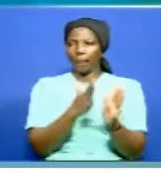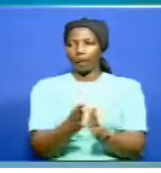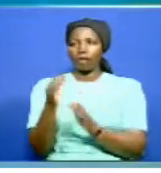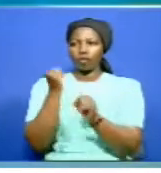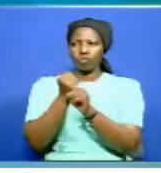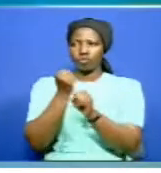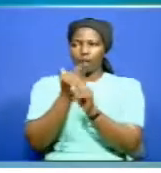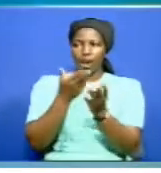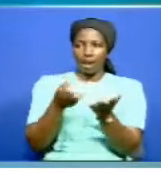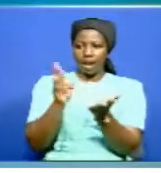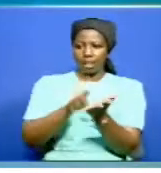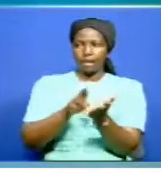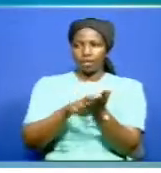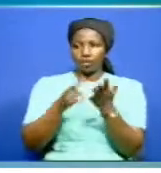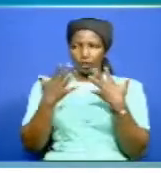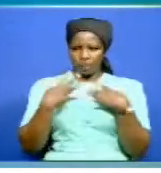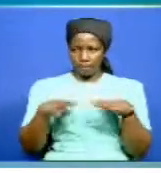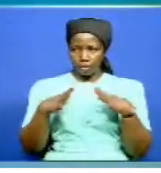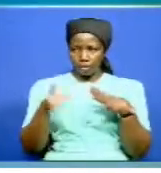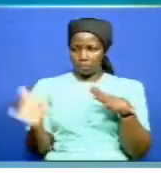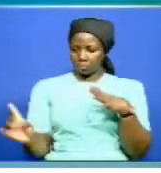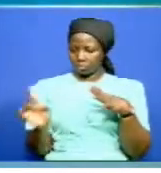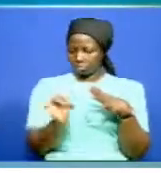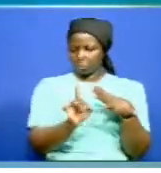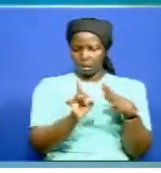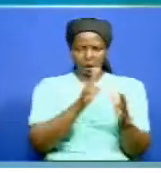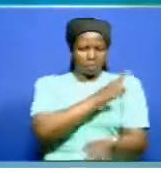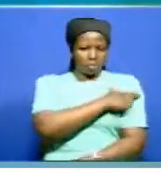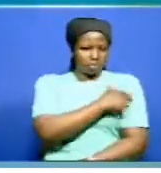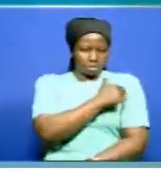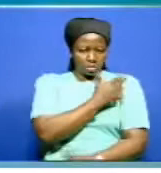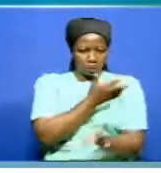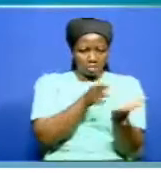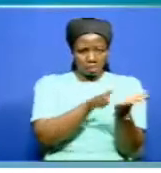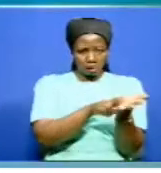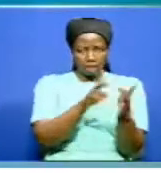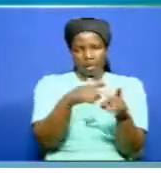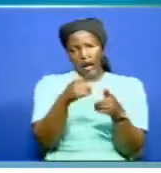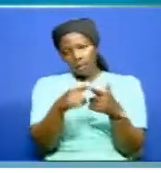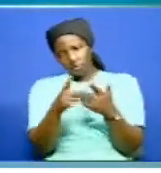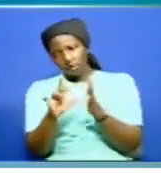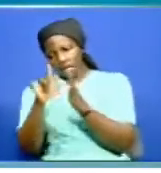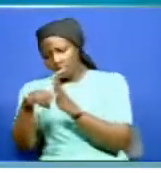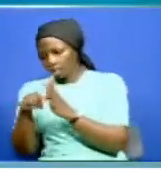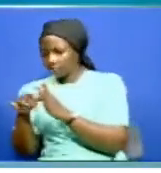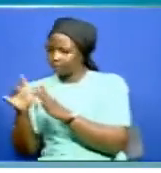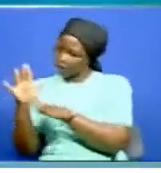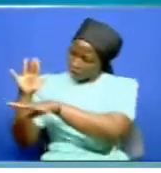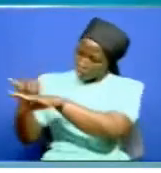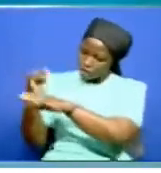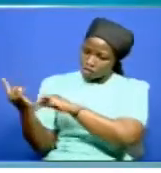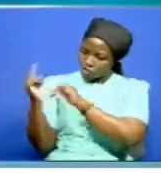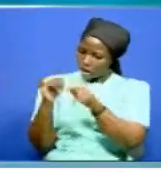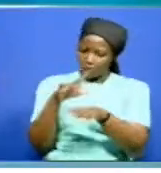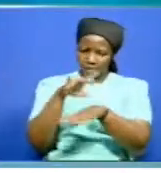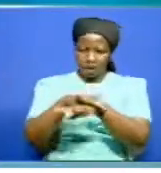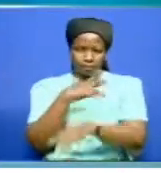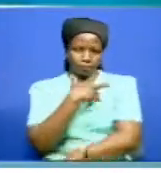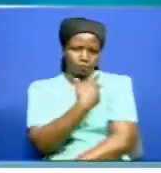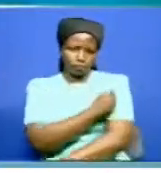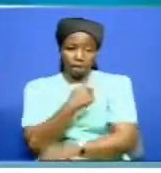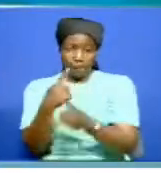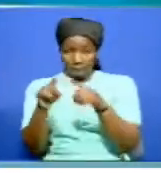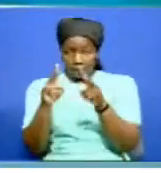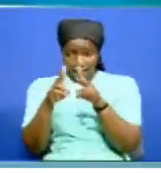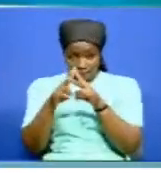of persons to come to the facility, pre-register, and then they're called for the jab. But very soon